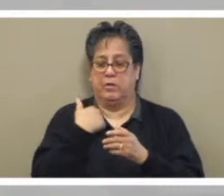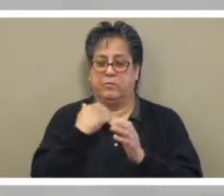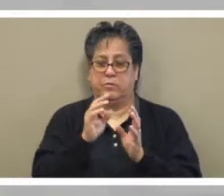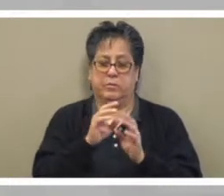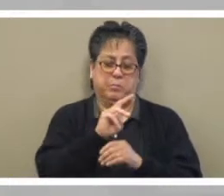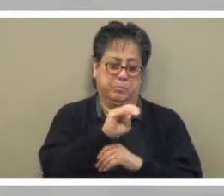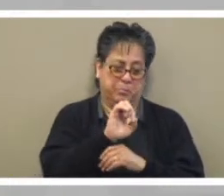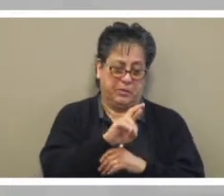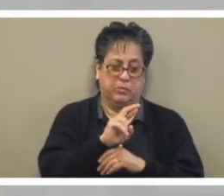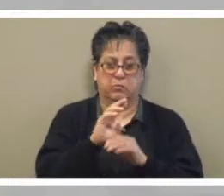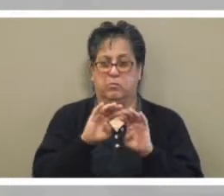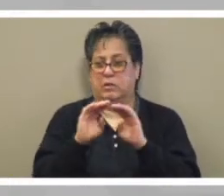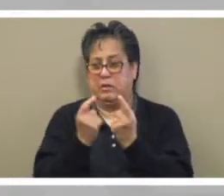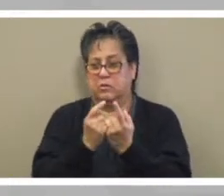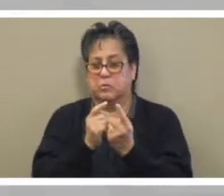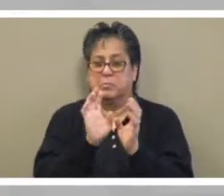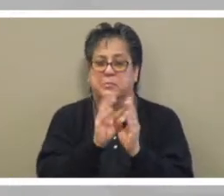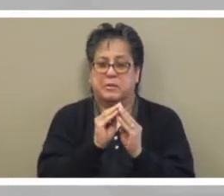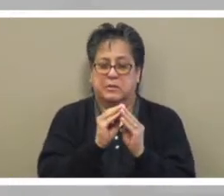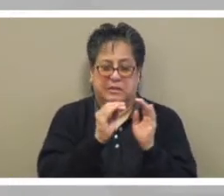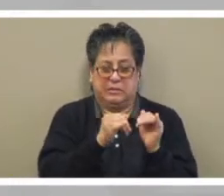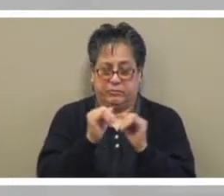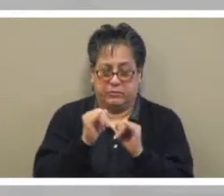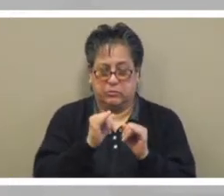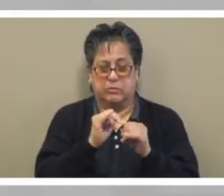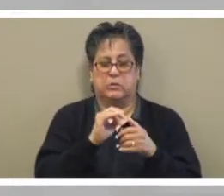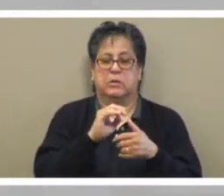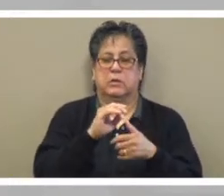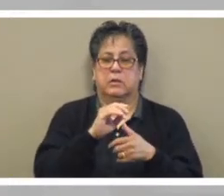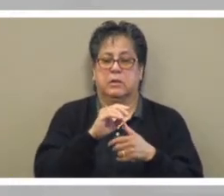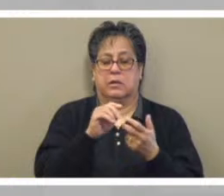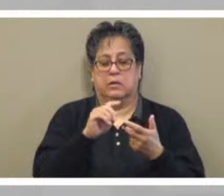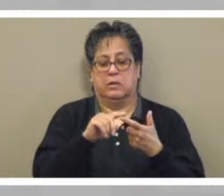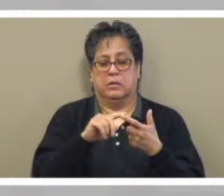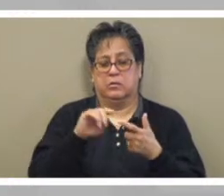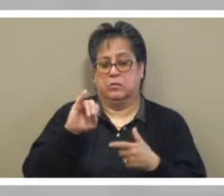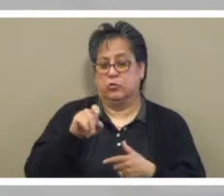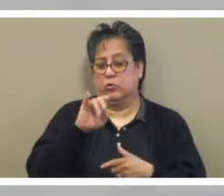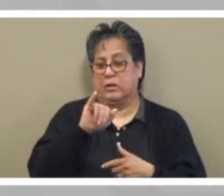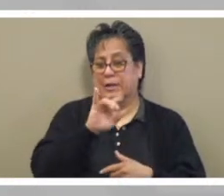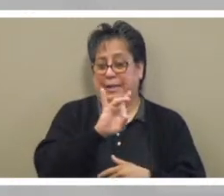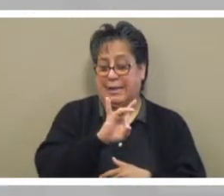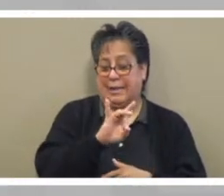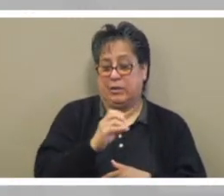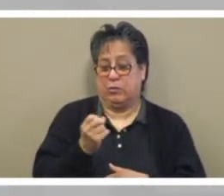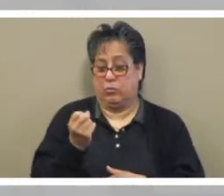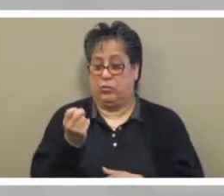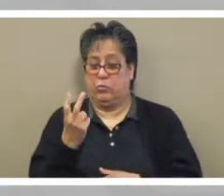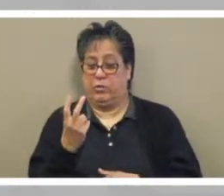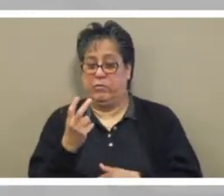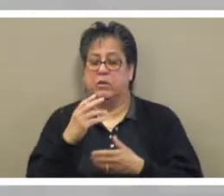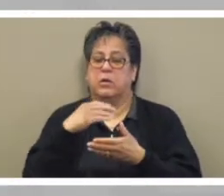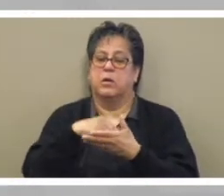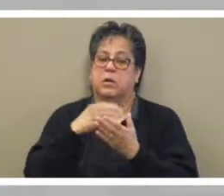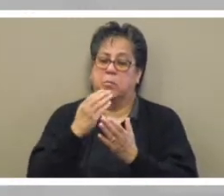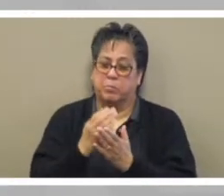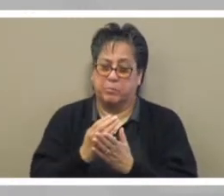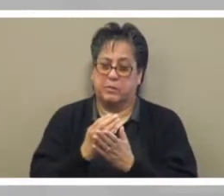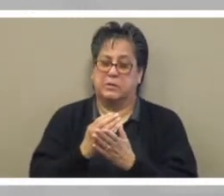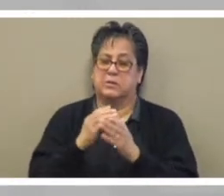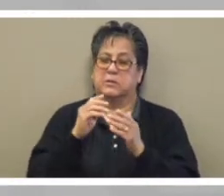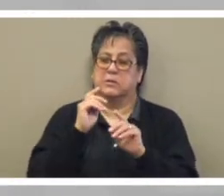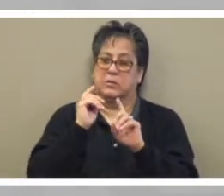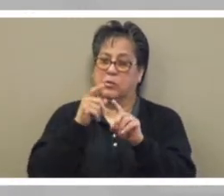city council briefings. We are projecting for July 8th through the 12th is going to be the budget overview and goal